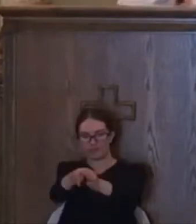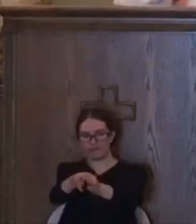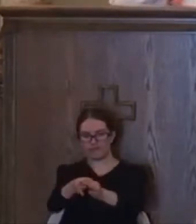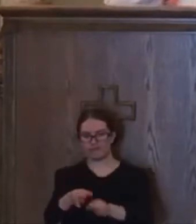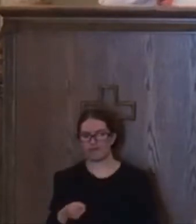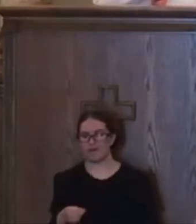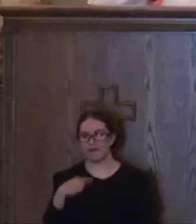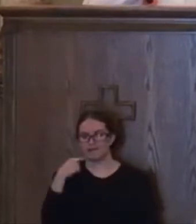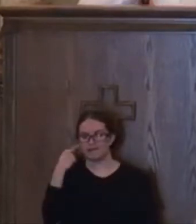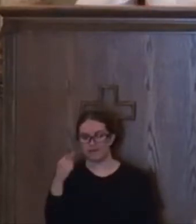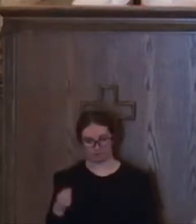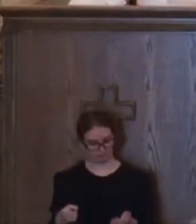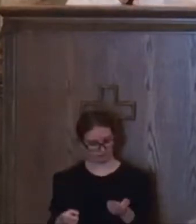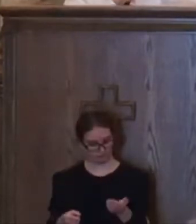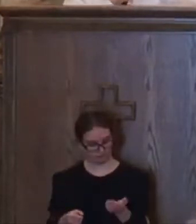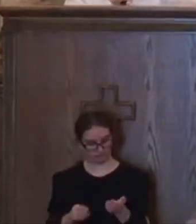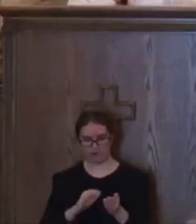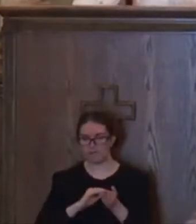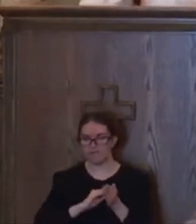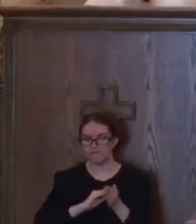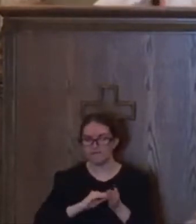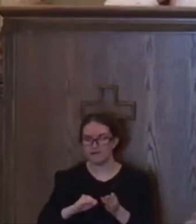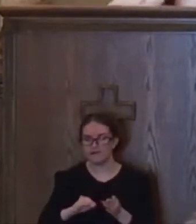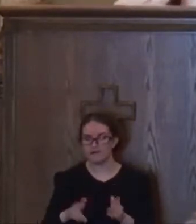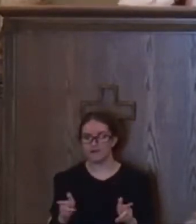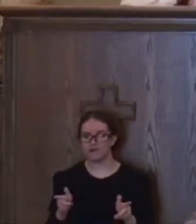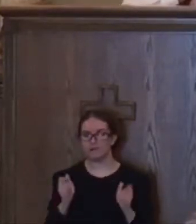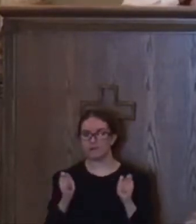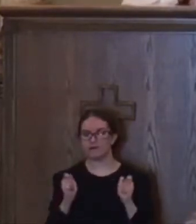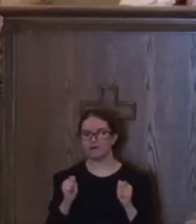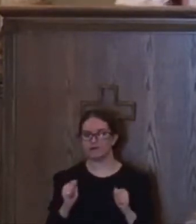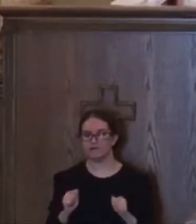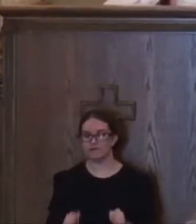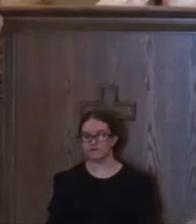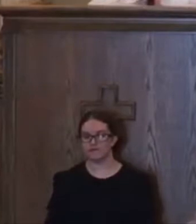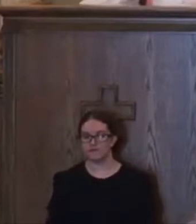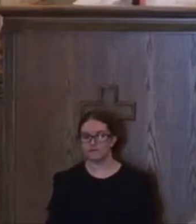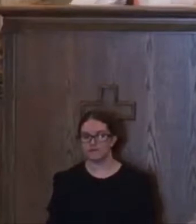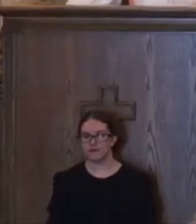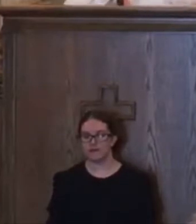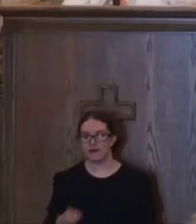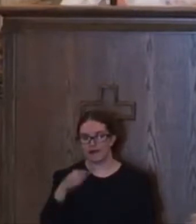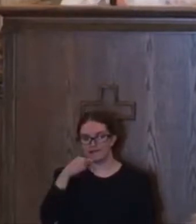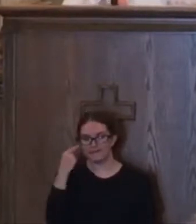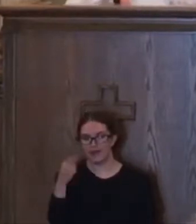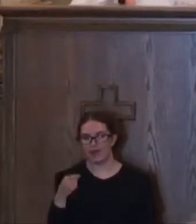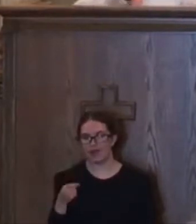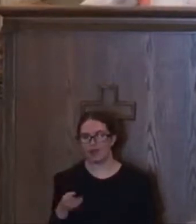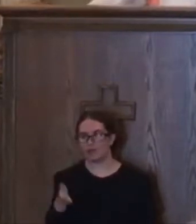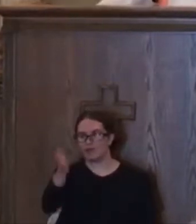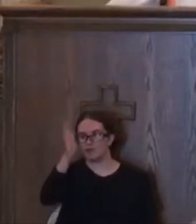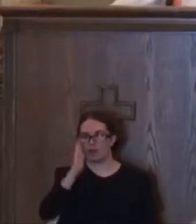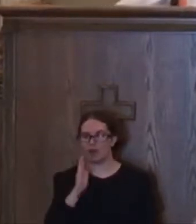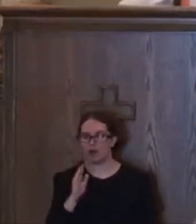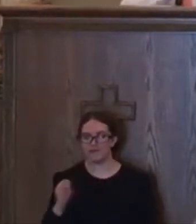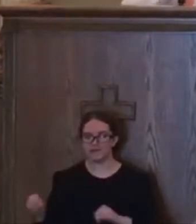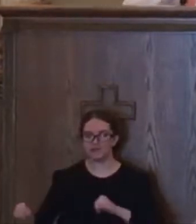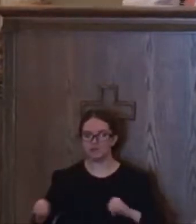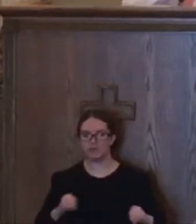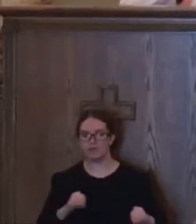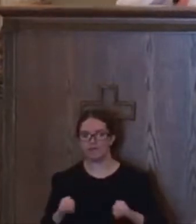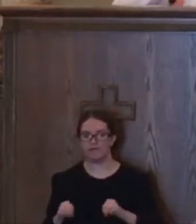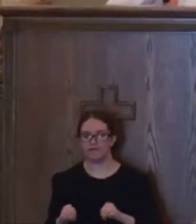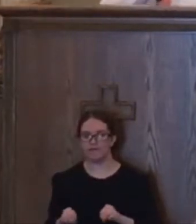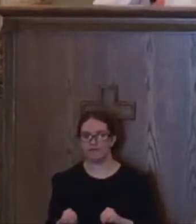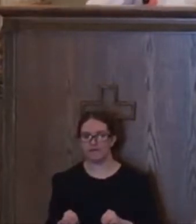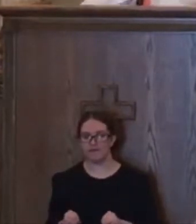I tell you that he will avenge them speedily. Amen. Can I tell you that when God is moving, when